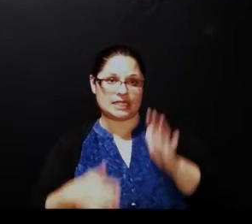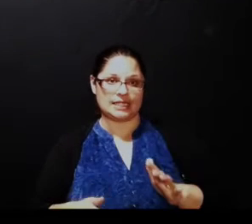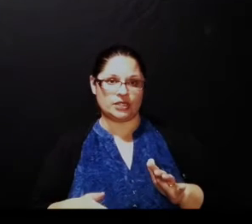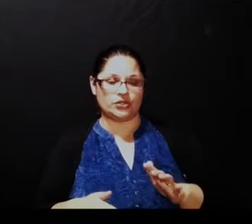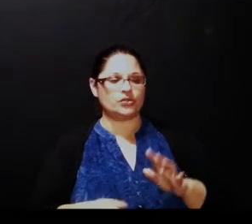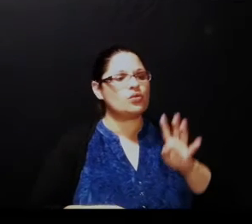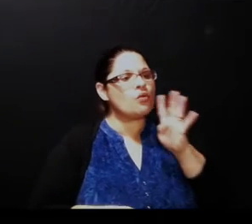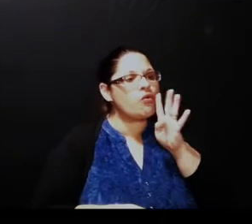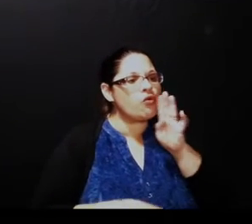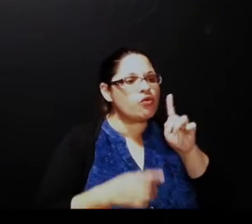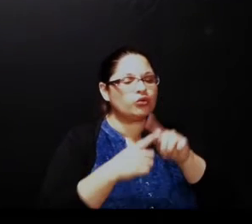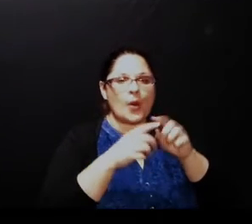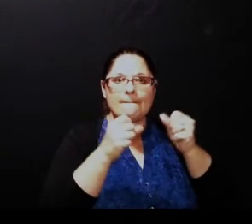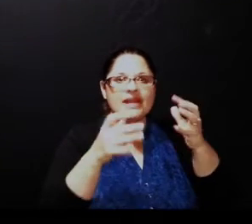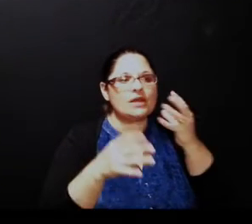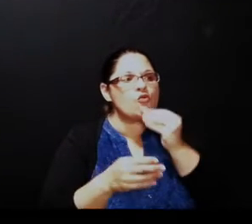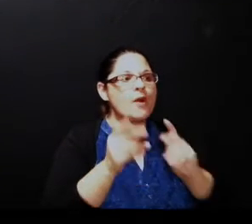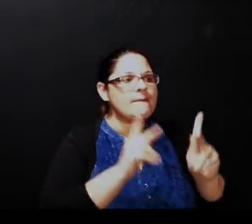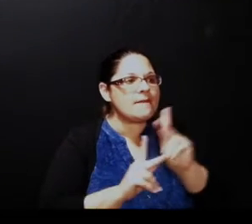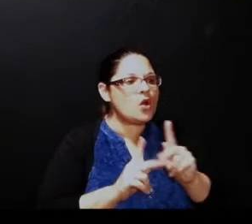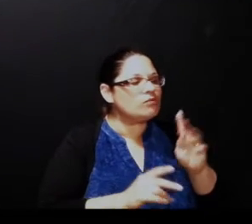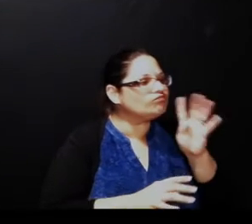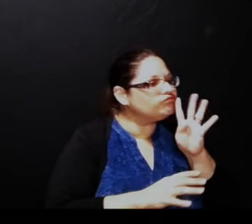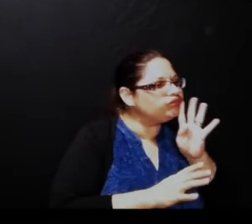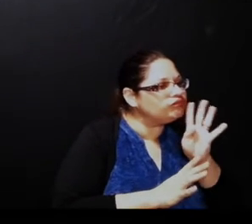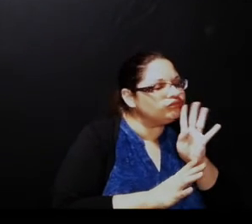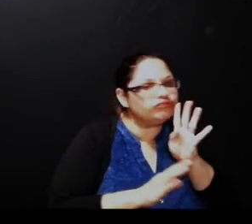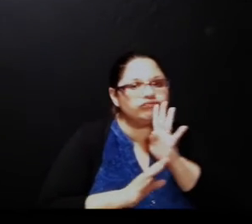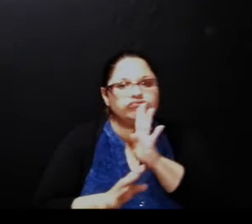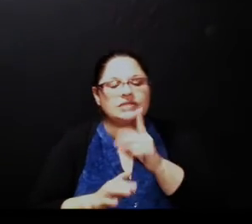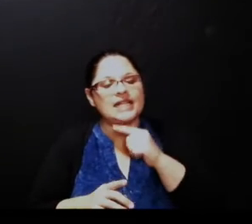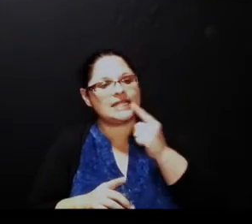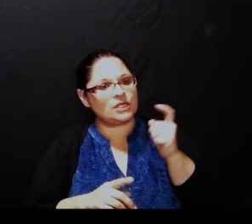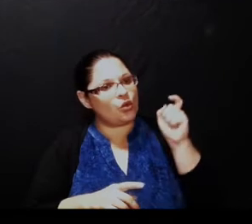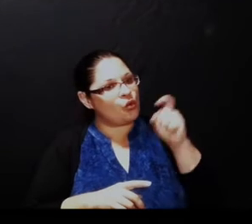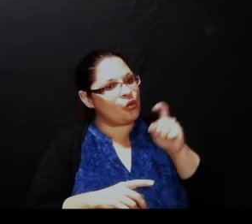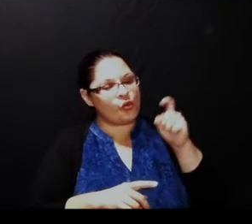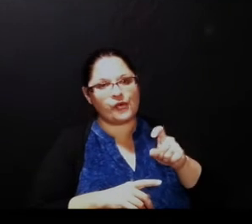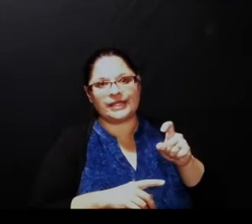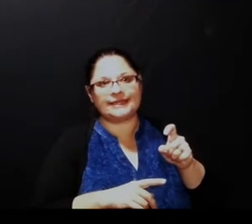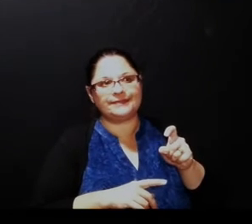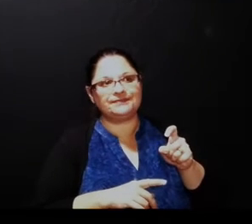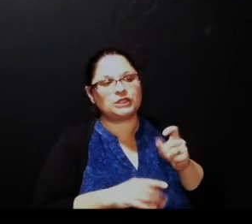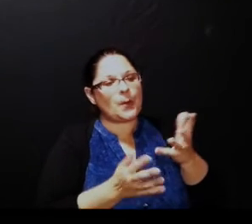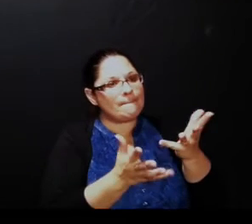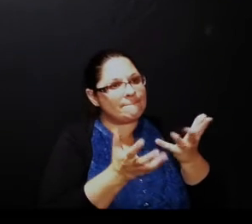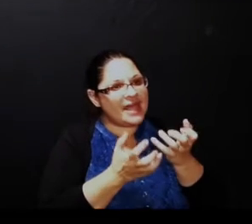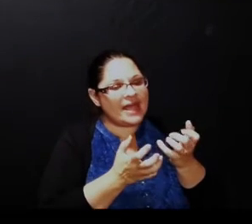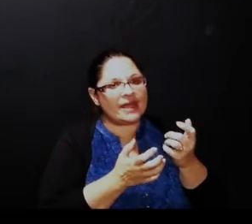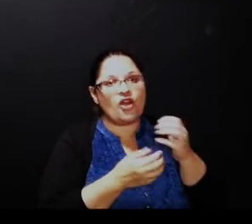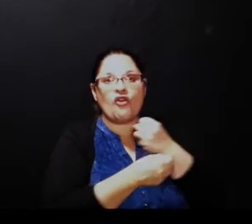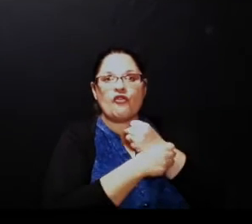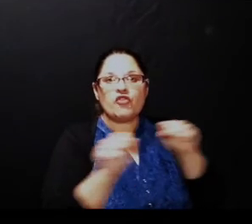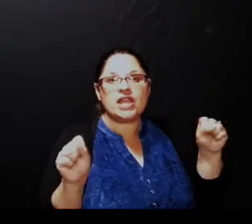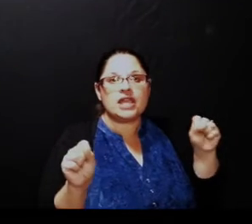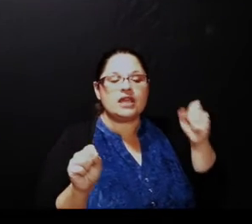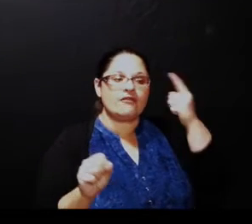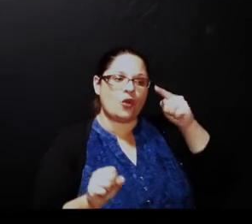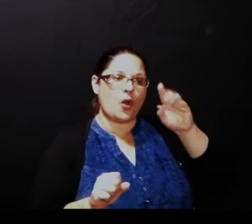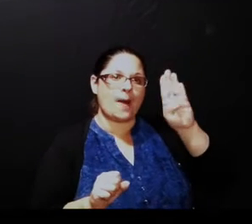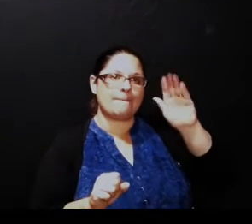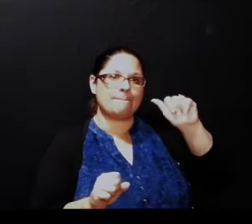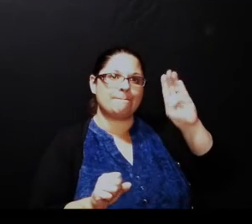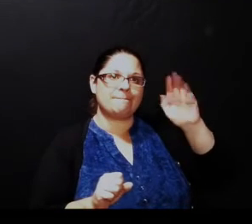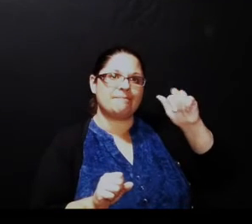destroy Jesus." Verse 22, "Pilate said unto them, What shall I do then with Jesus, which is called Christ? They all say unto